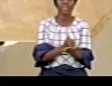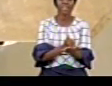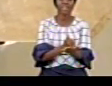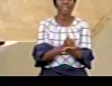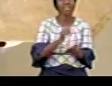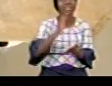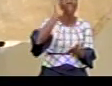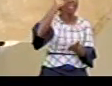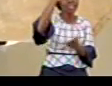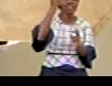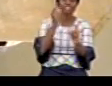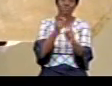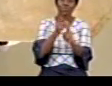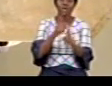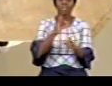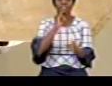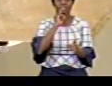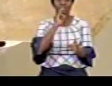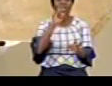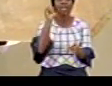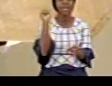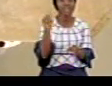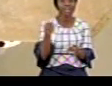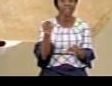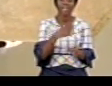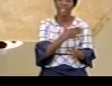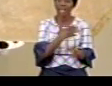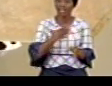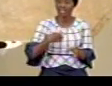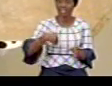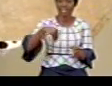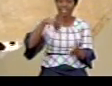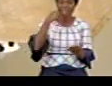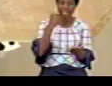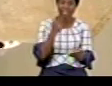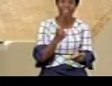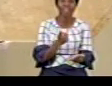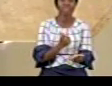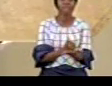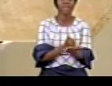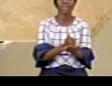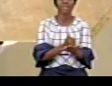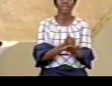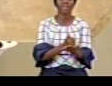amen amen is what is yay and amen